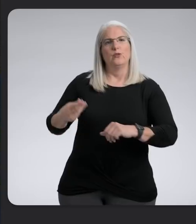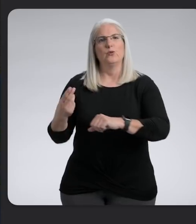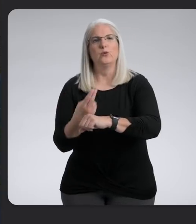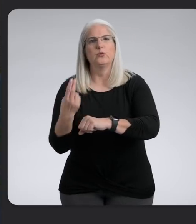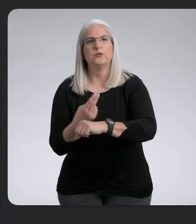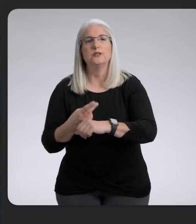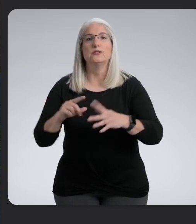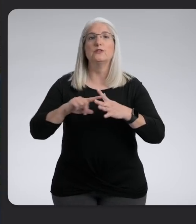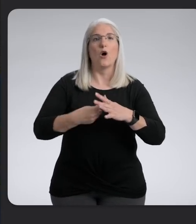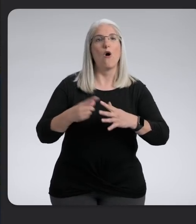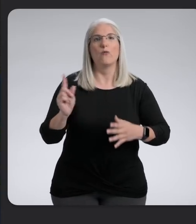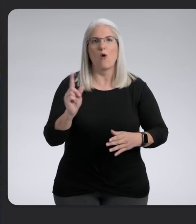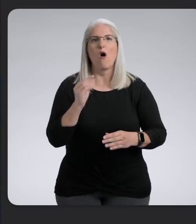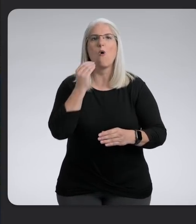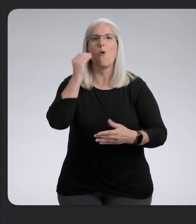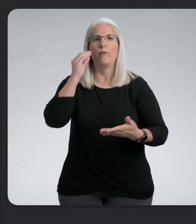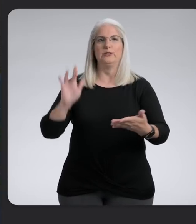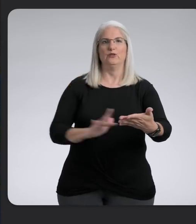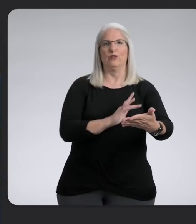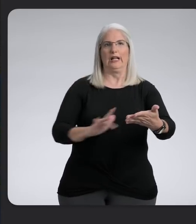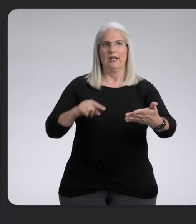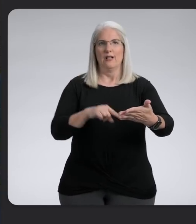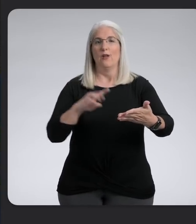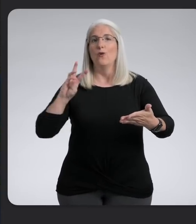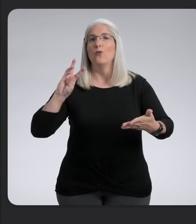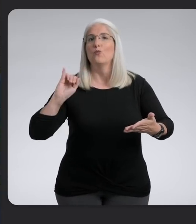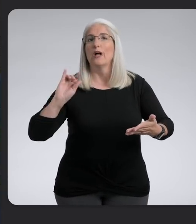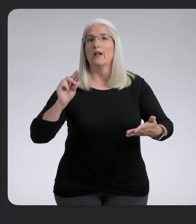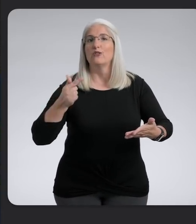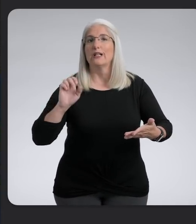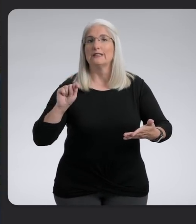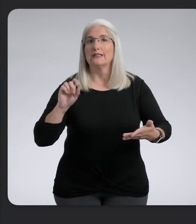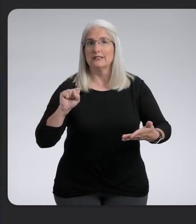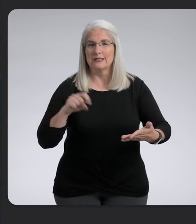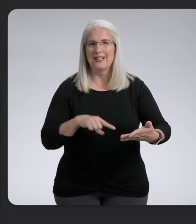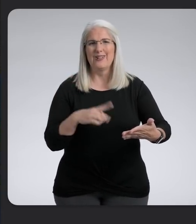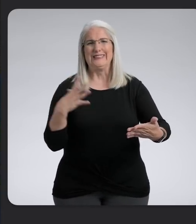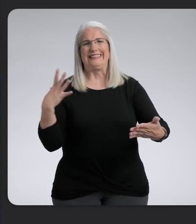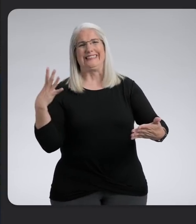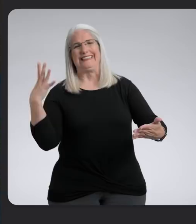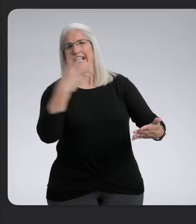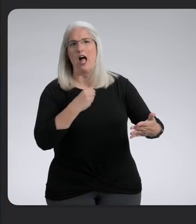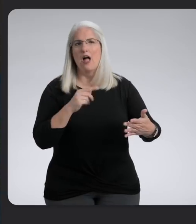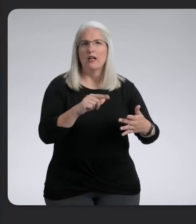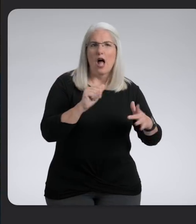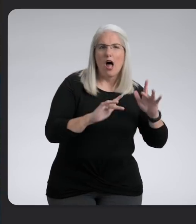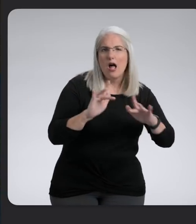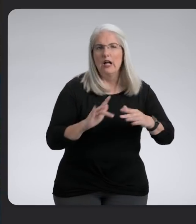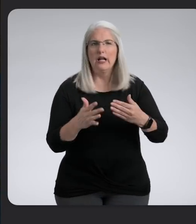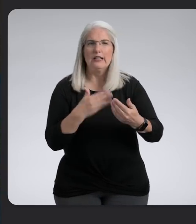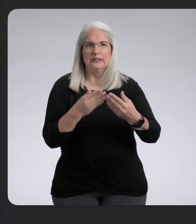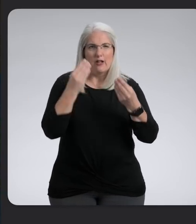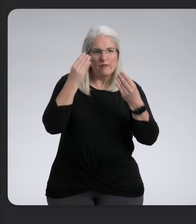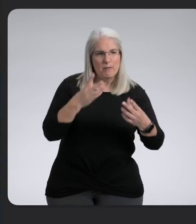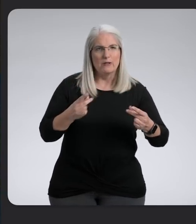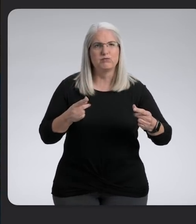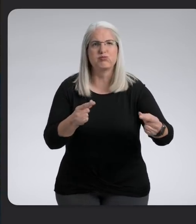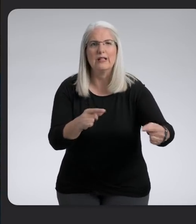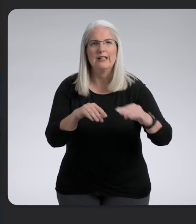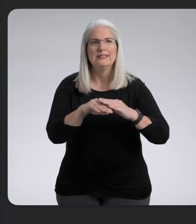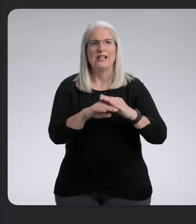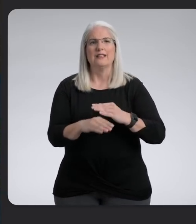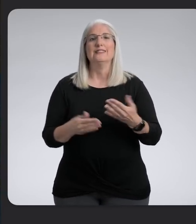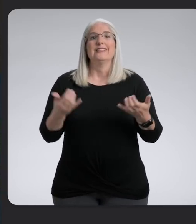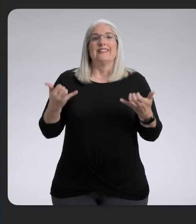screen with widgets. They offer beautiful, glanceable information at just the right moments. And this year, we have a